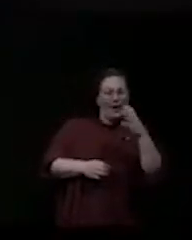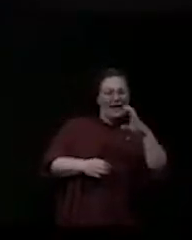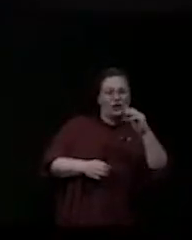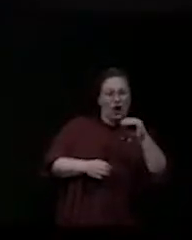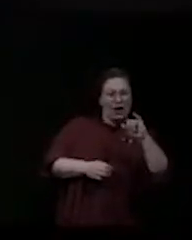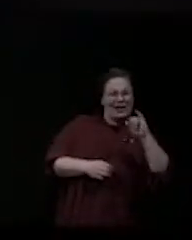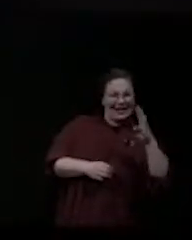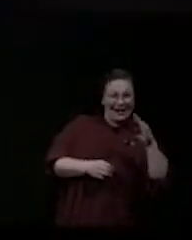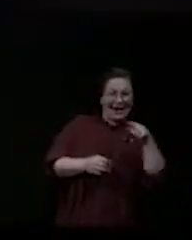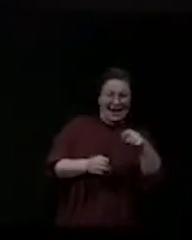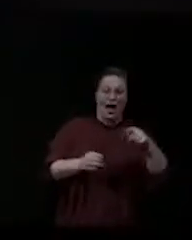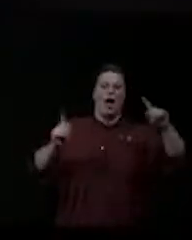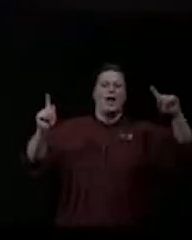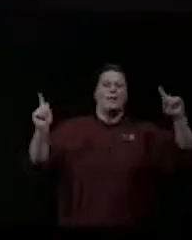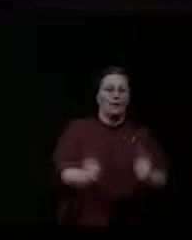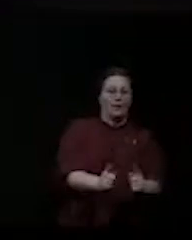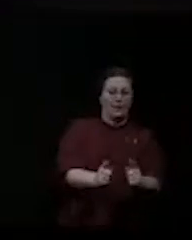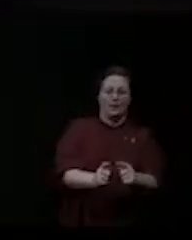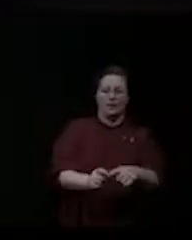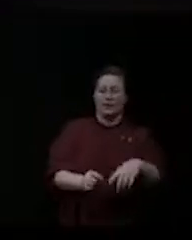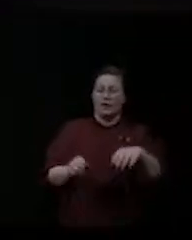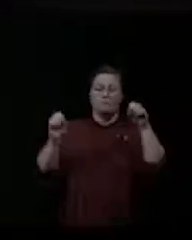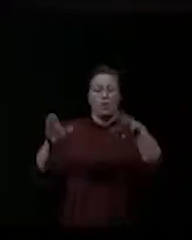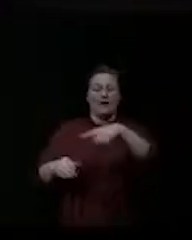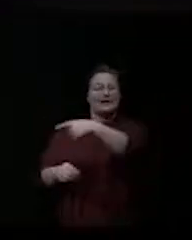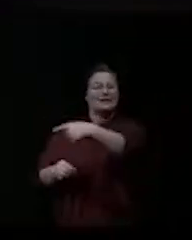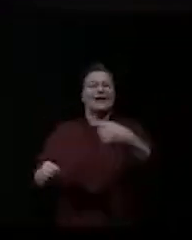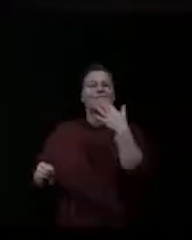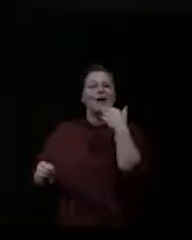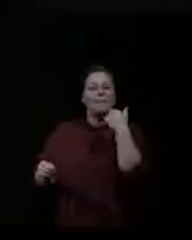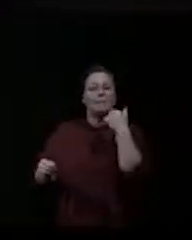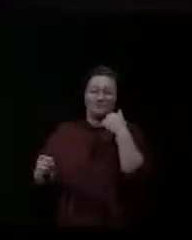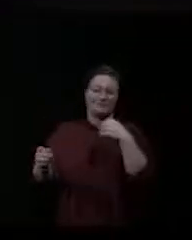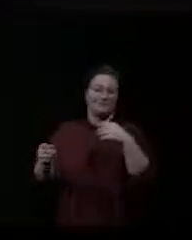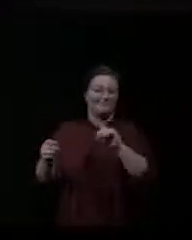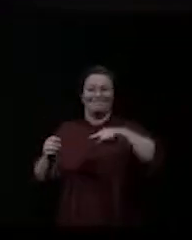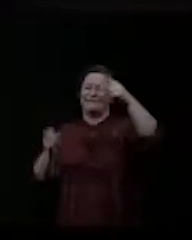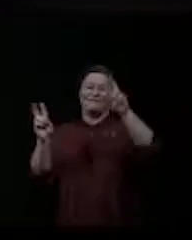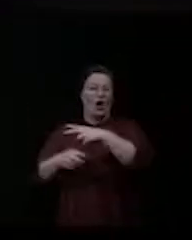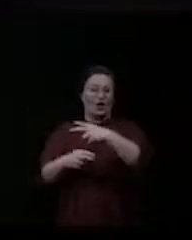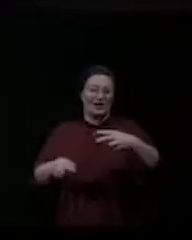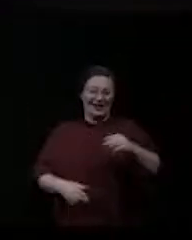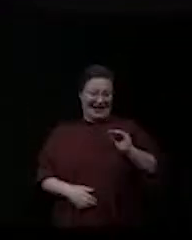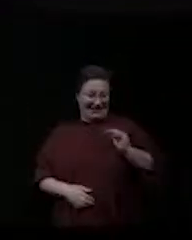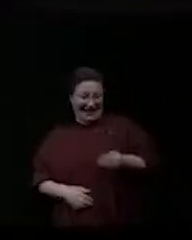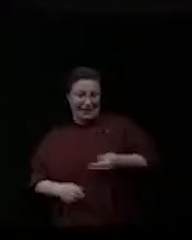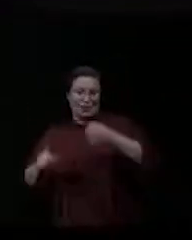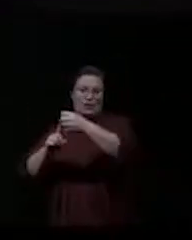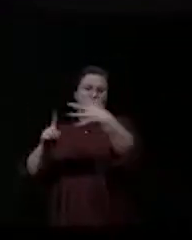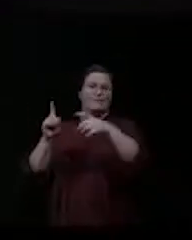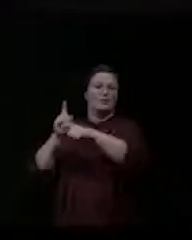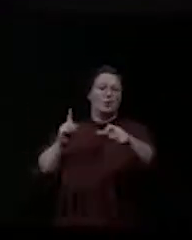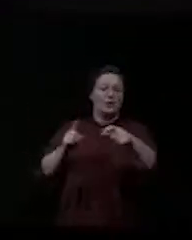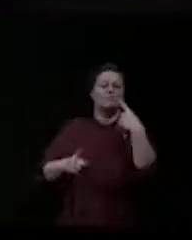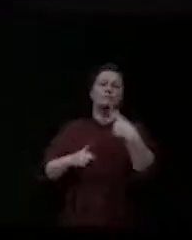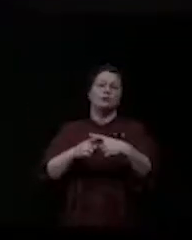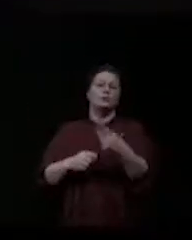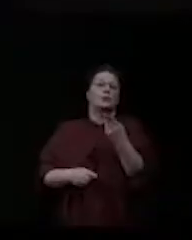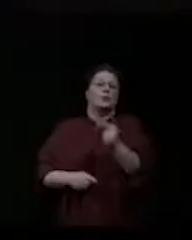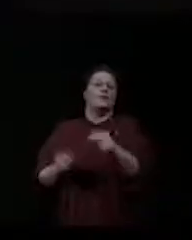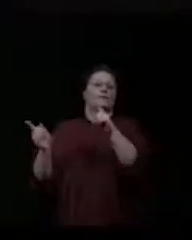most negatively, as it always does, on women, LGBTI persons, and